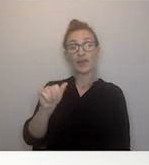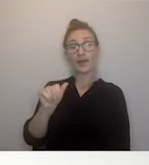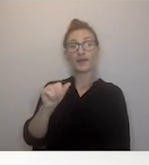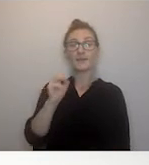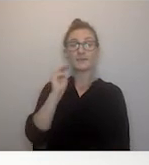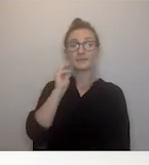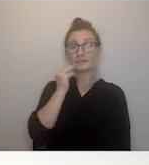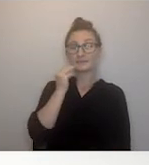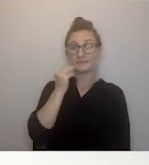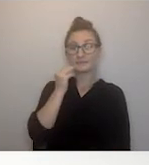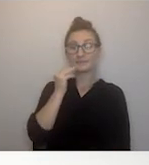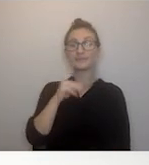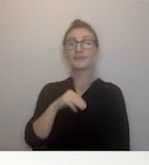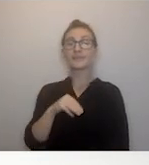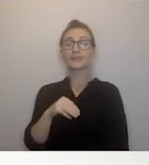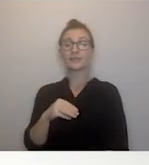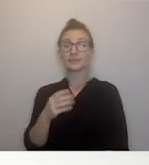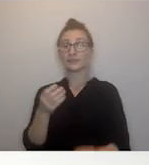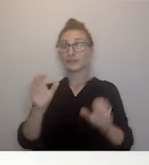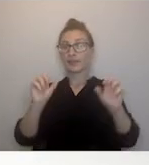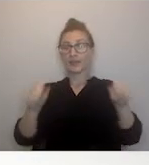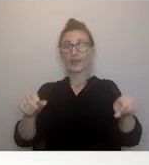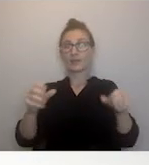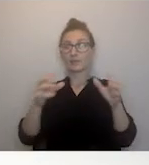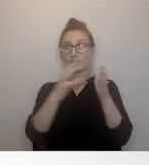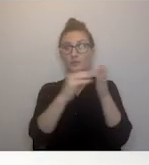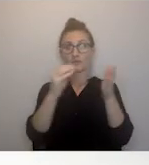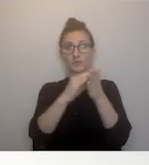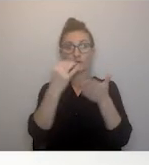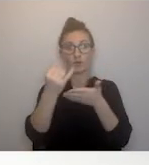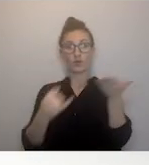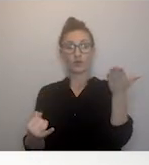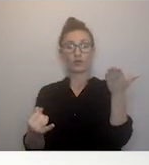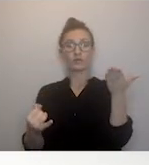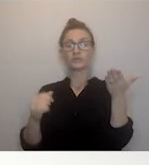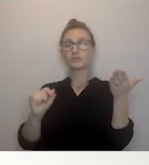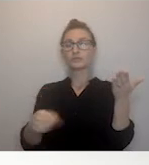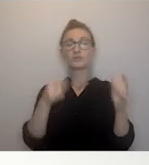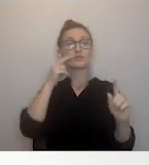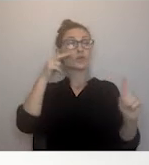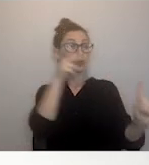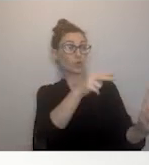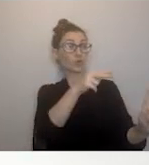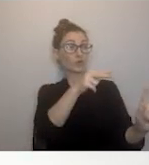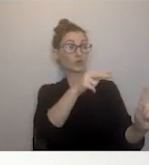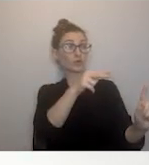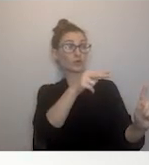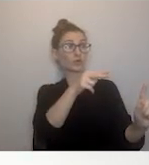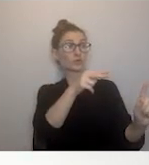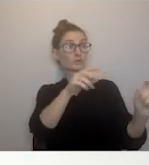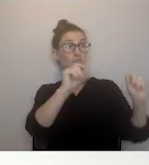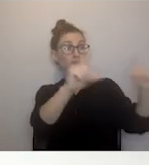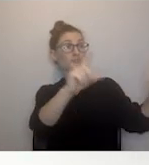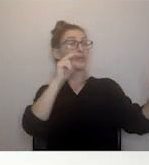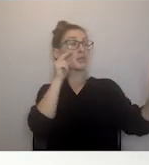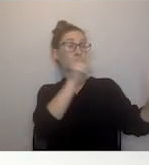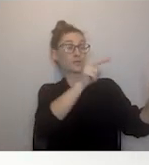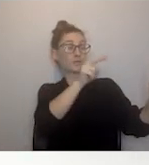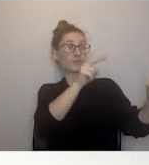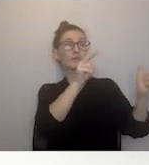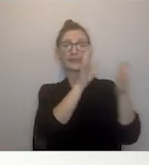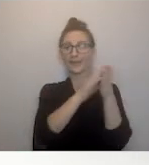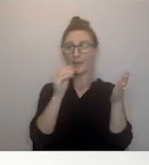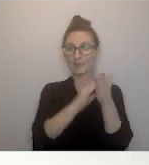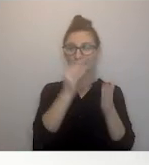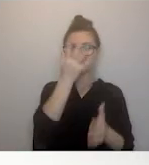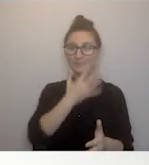his wife, having the students replicate the art, because they don't have to think about what's happening with their body. They just have to literally look at an image and replicate